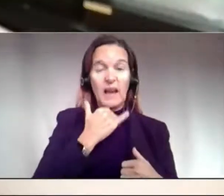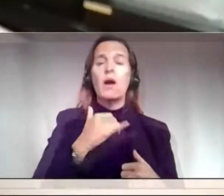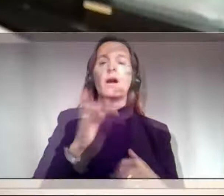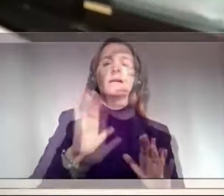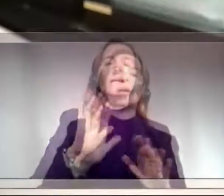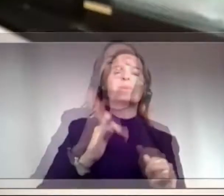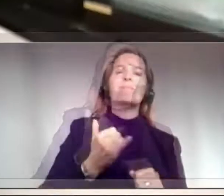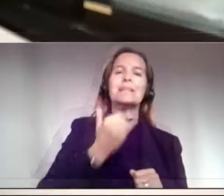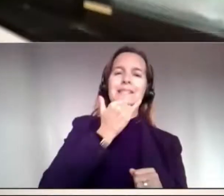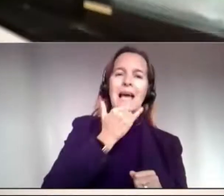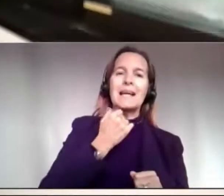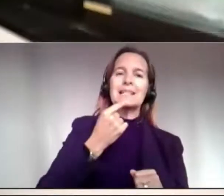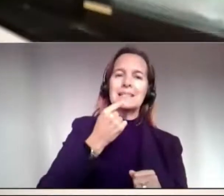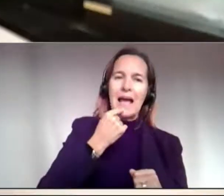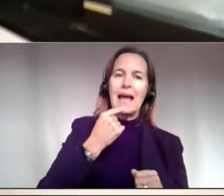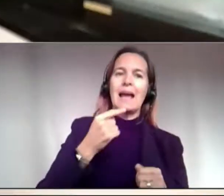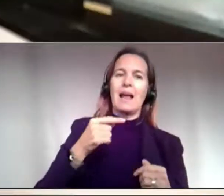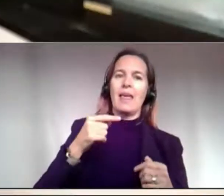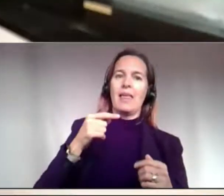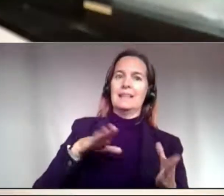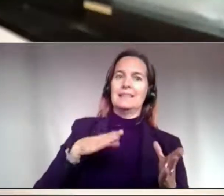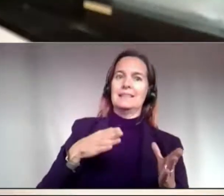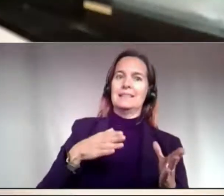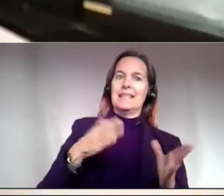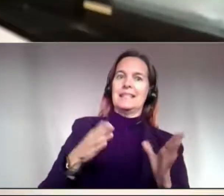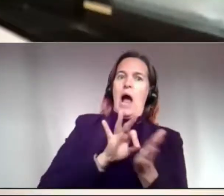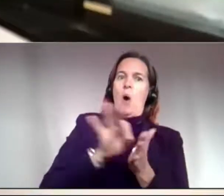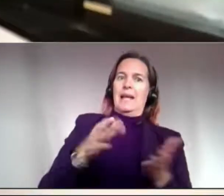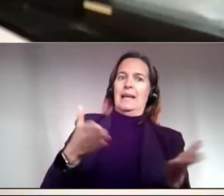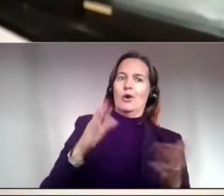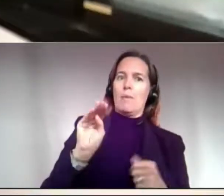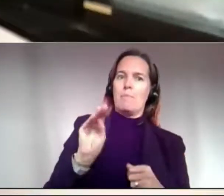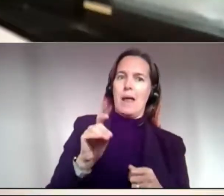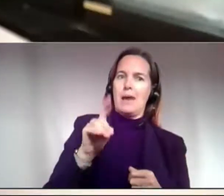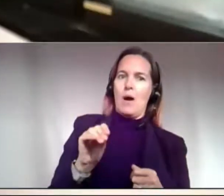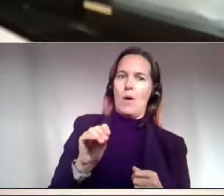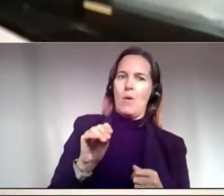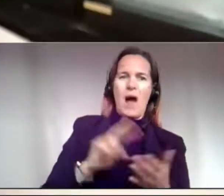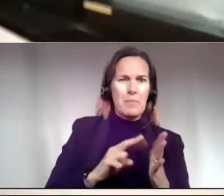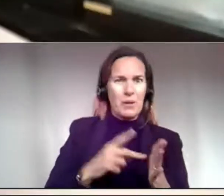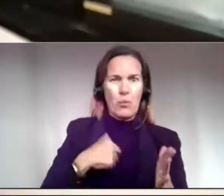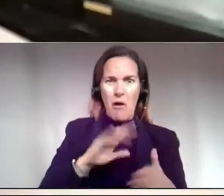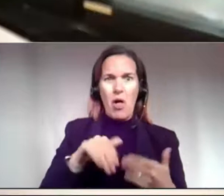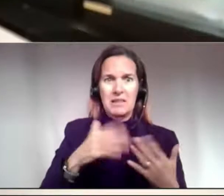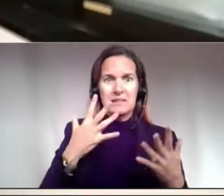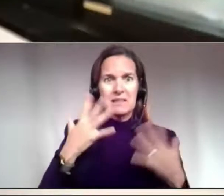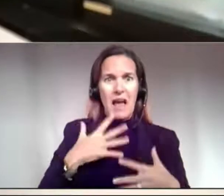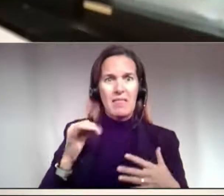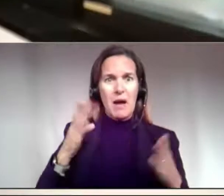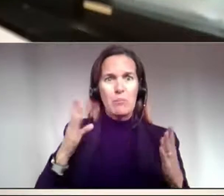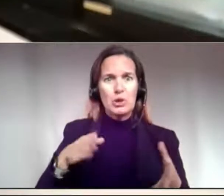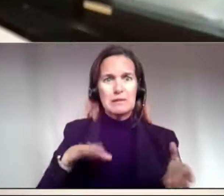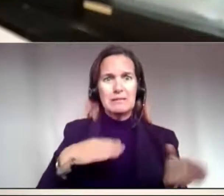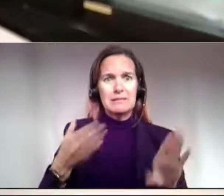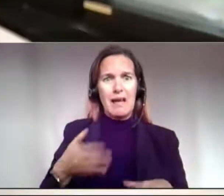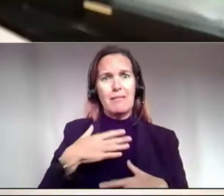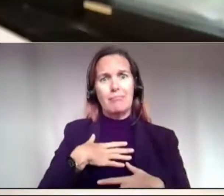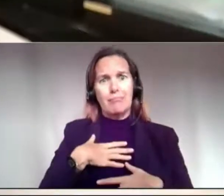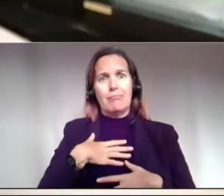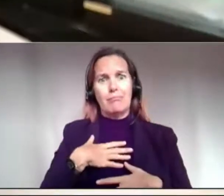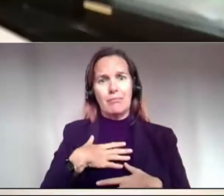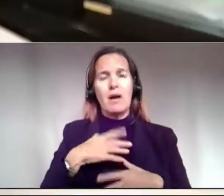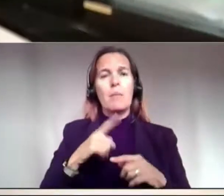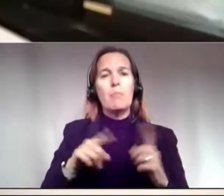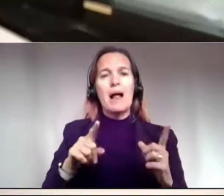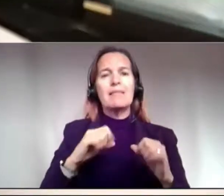to Mendocino. I mean, we're all mourning and sorry that this person passed on, but from the point of view of following our statistics in